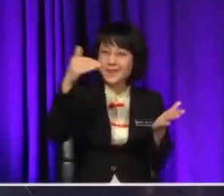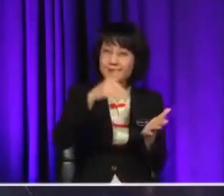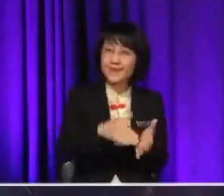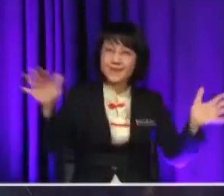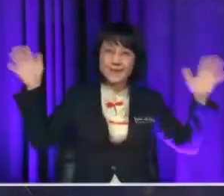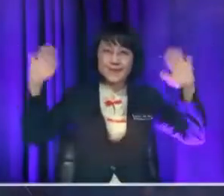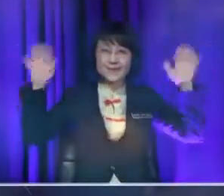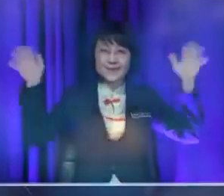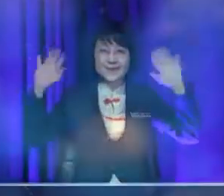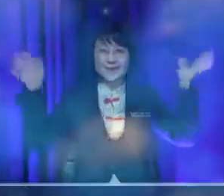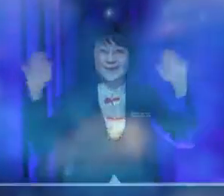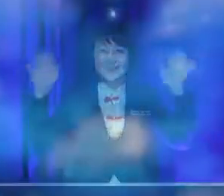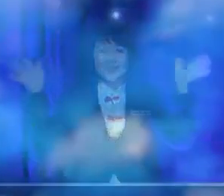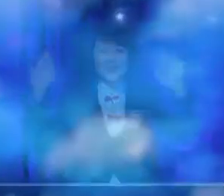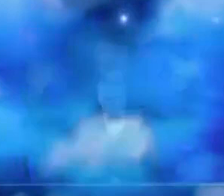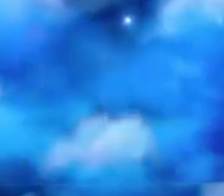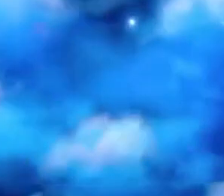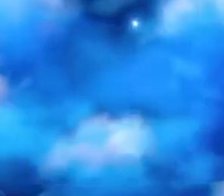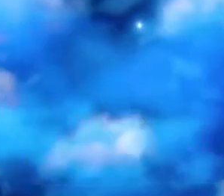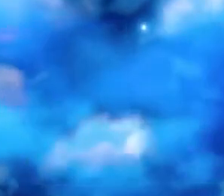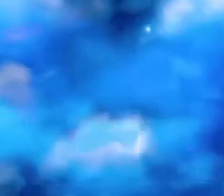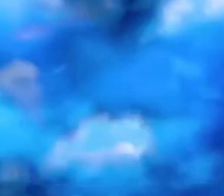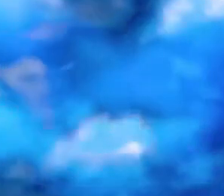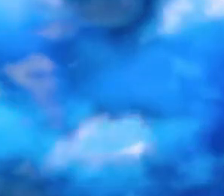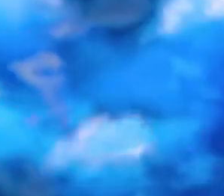and bye!